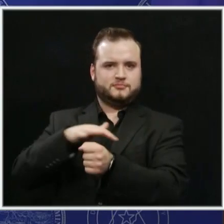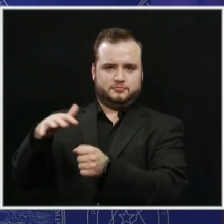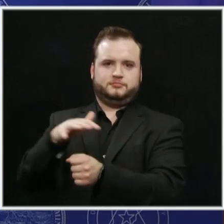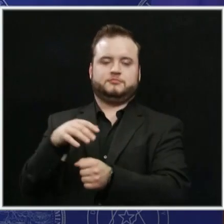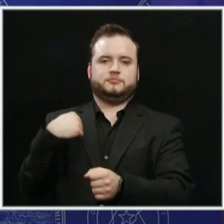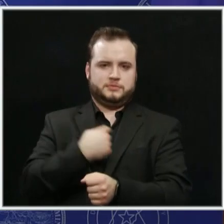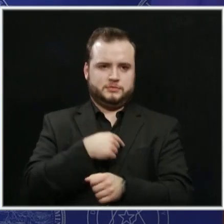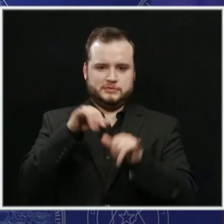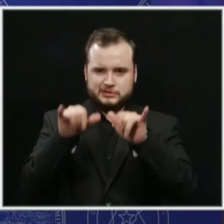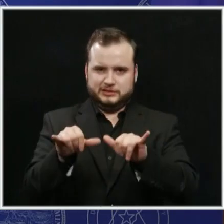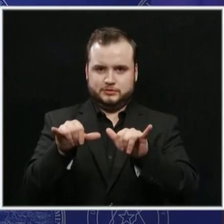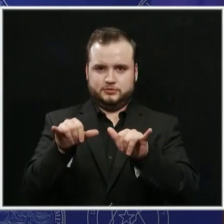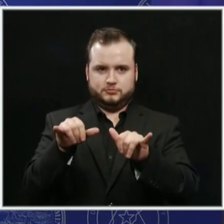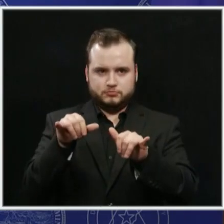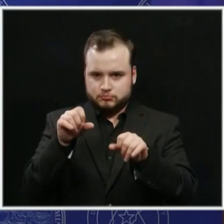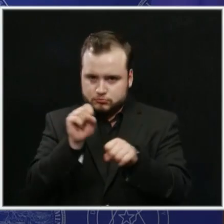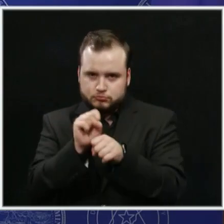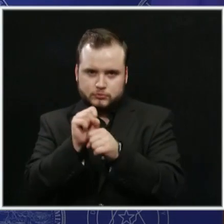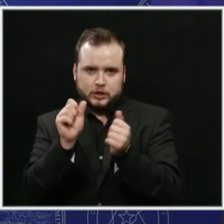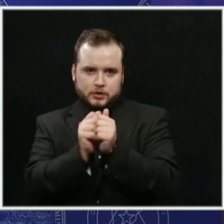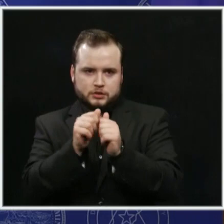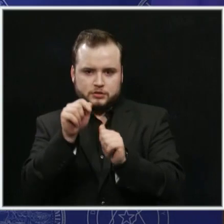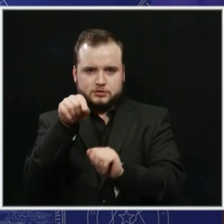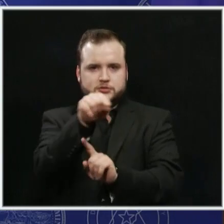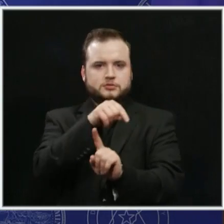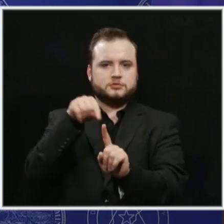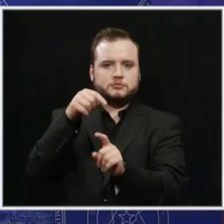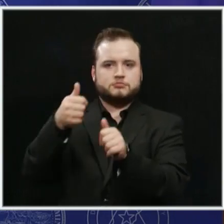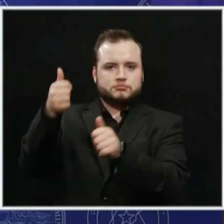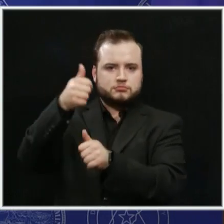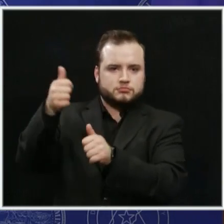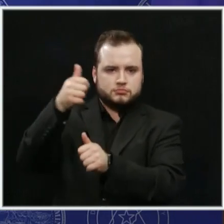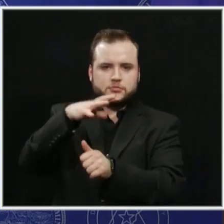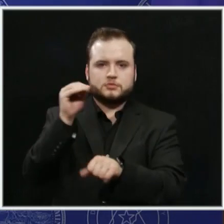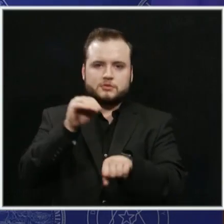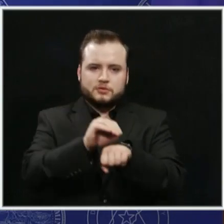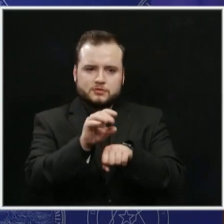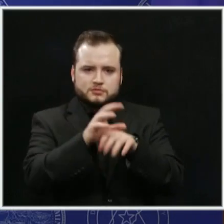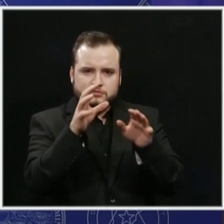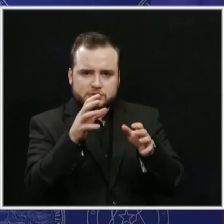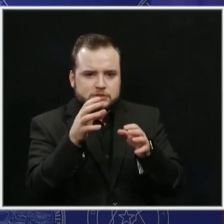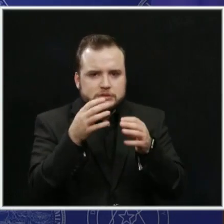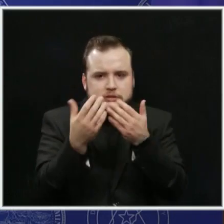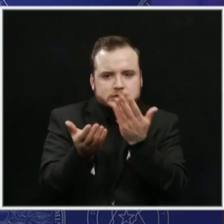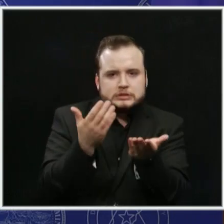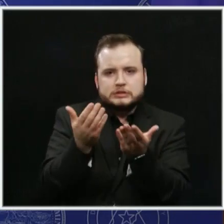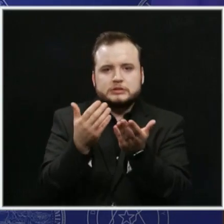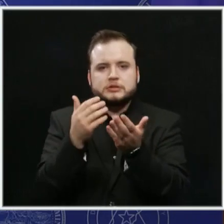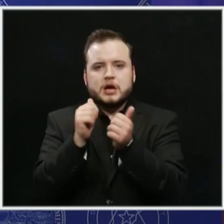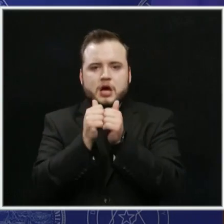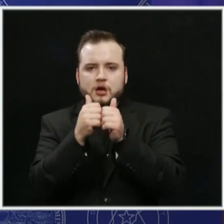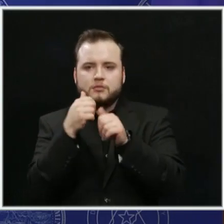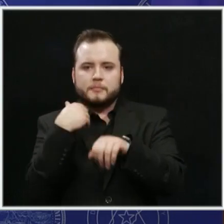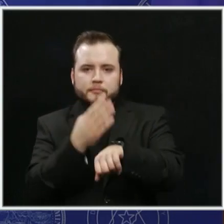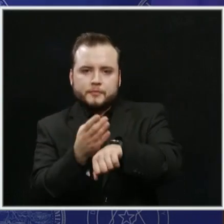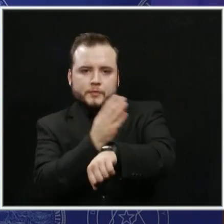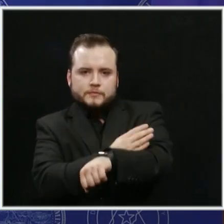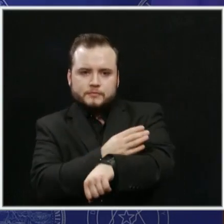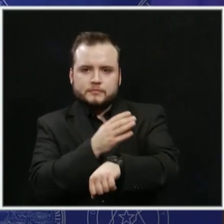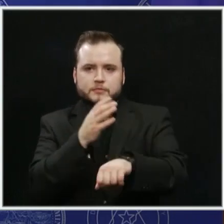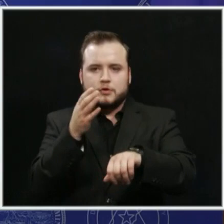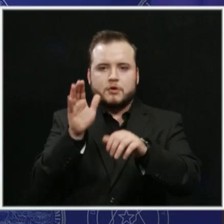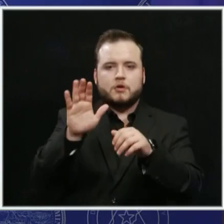both with the plant management to make recommendations on how they can best do their operations. The plant has been